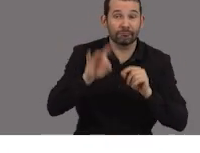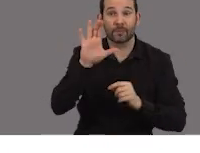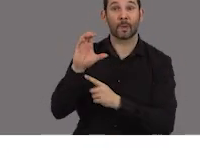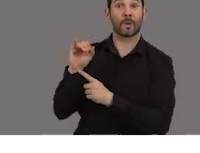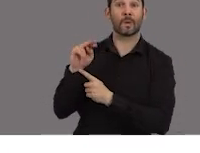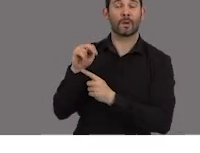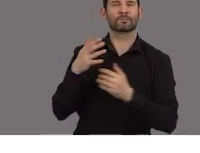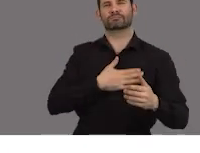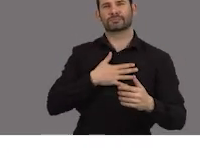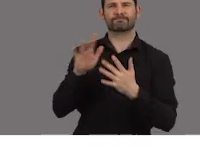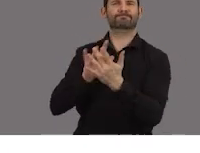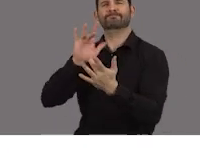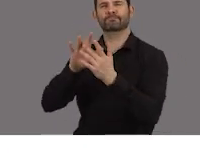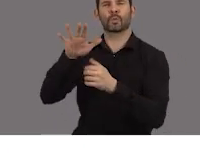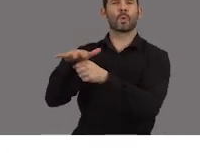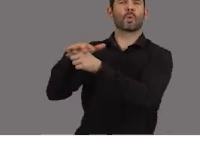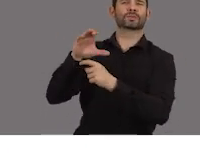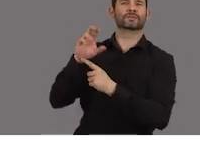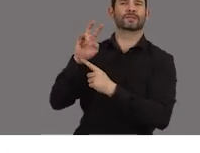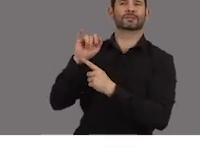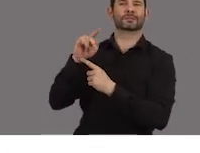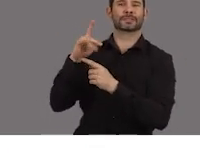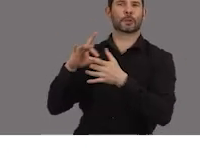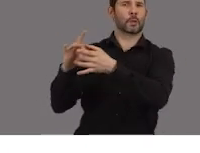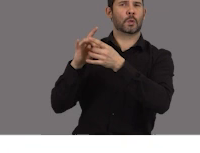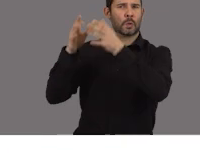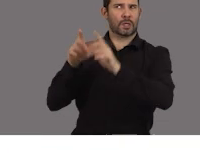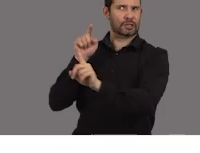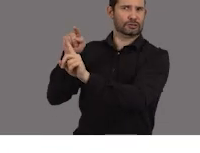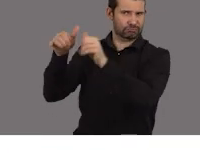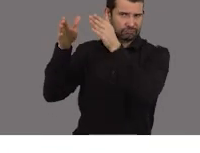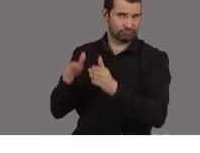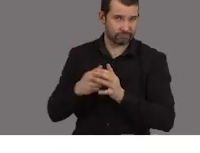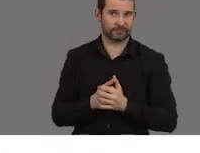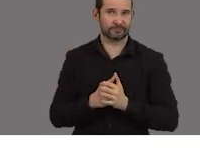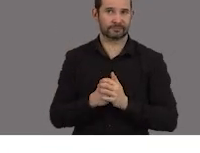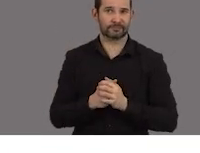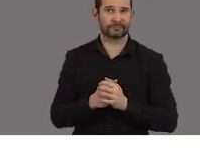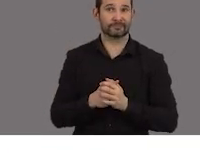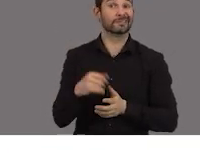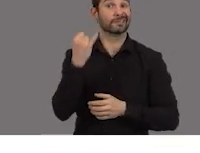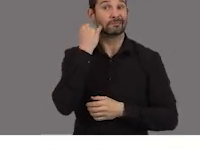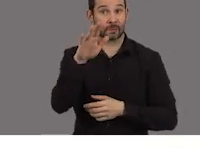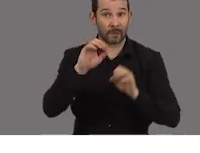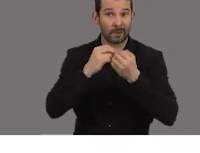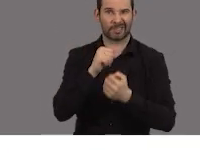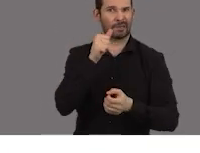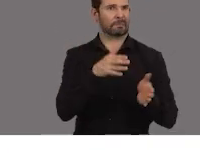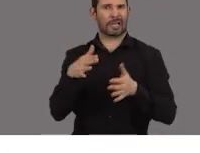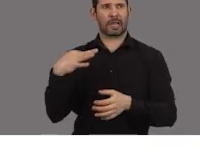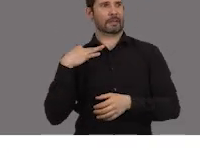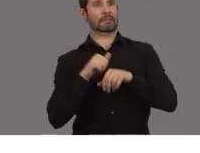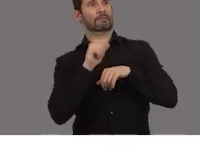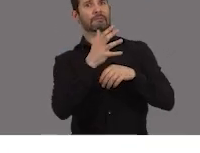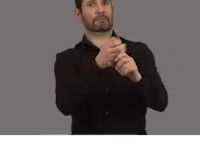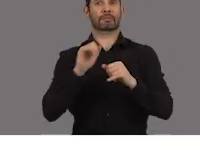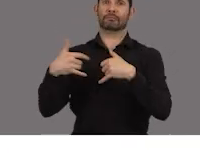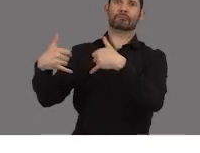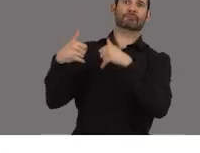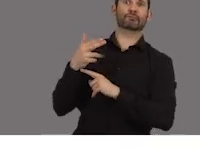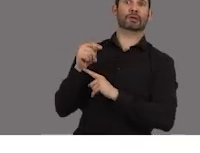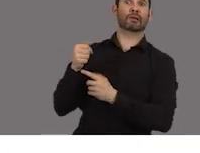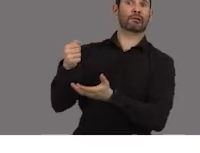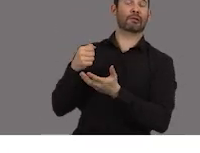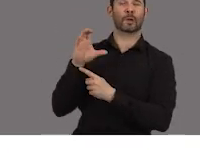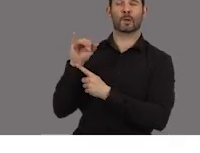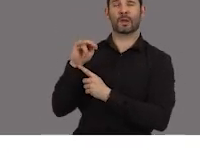coin, contact your local CVITP coordinator. If your organization isn't applying for the grant, the